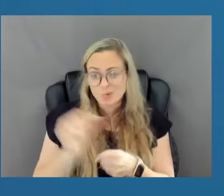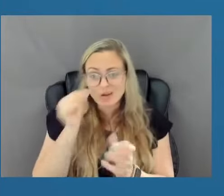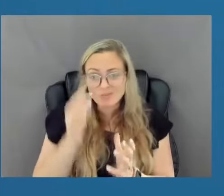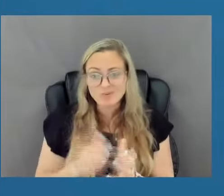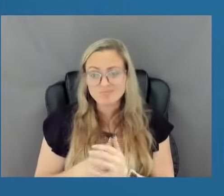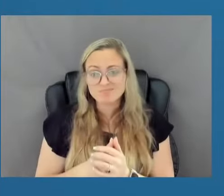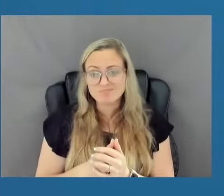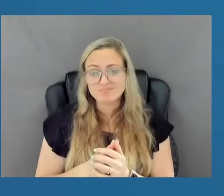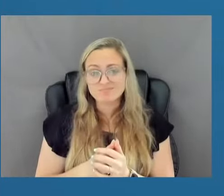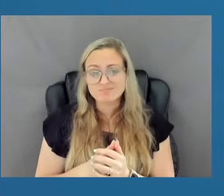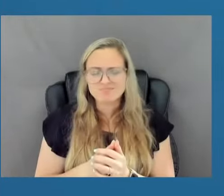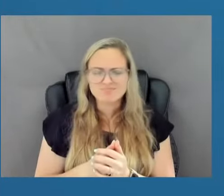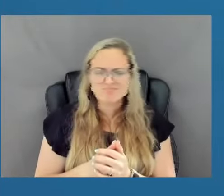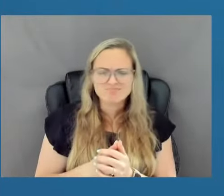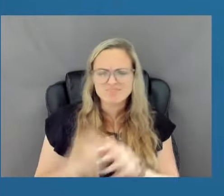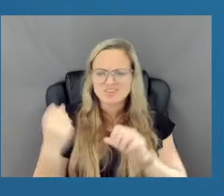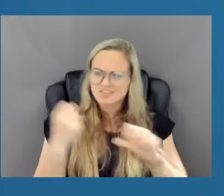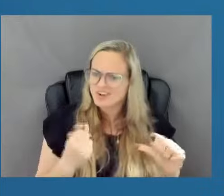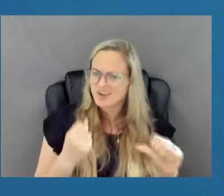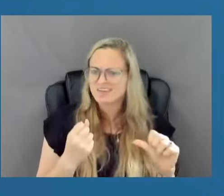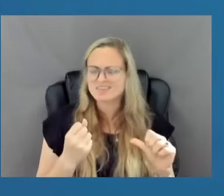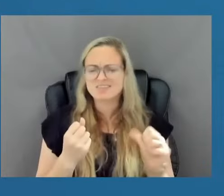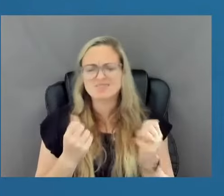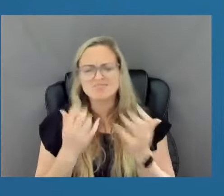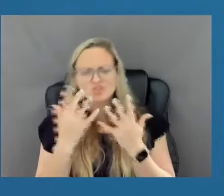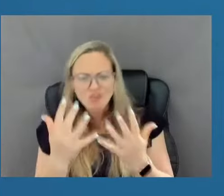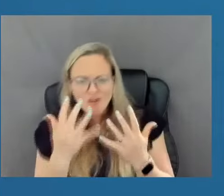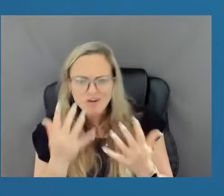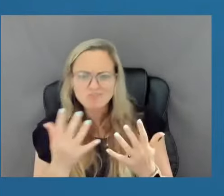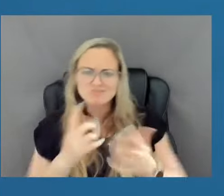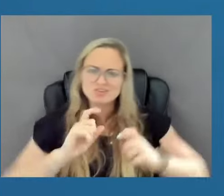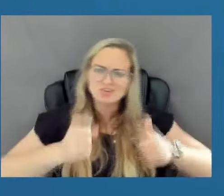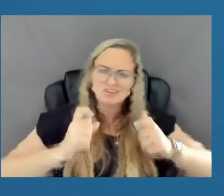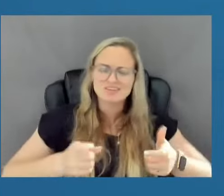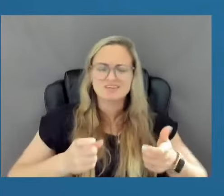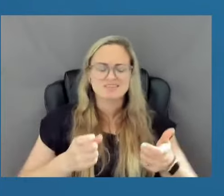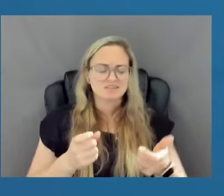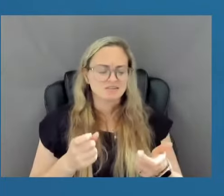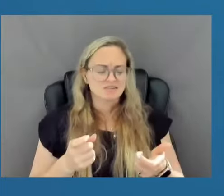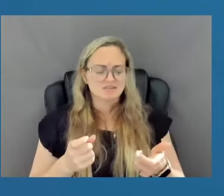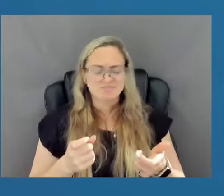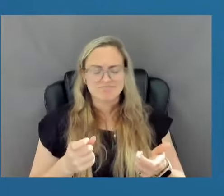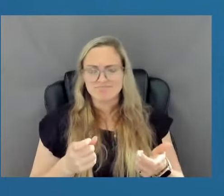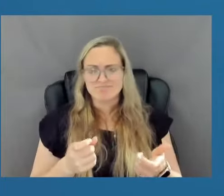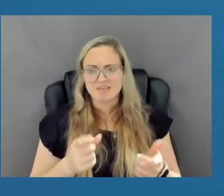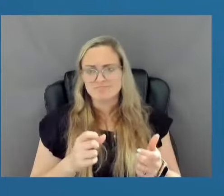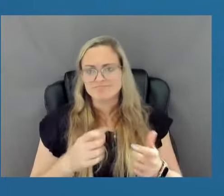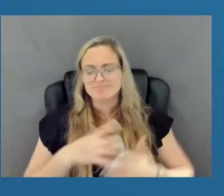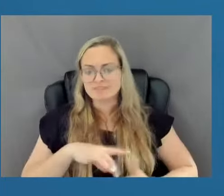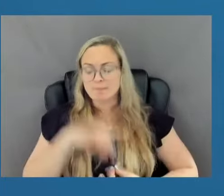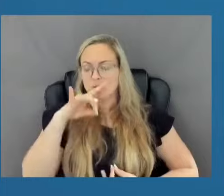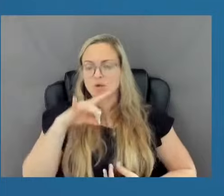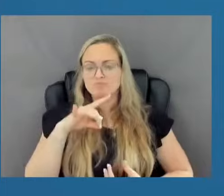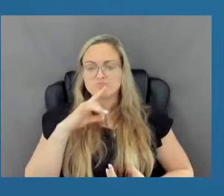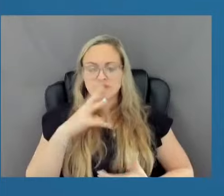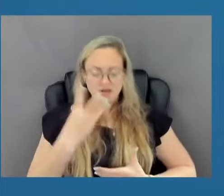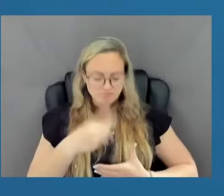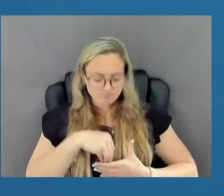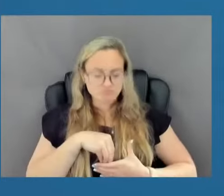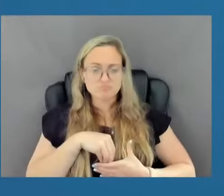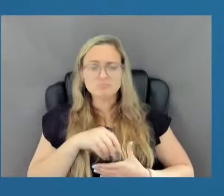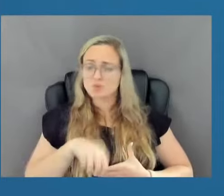grit, the charm, the generosity, that unbreakable spirit that I internalize. So I could not be prouder to stand with you